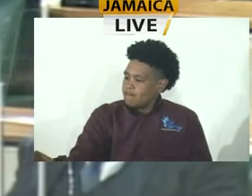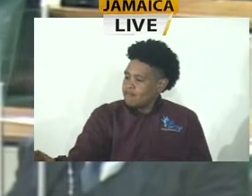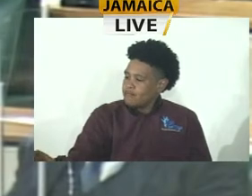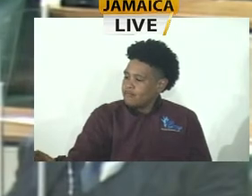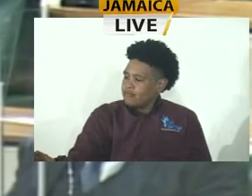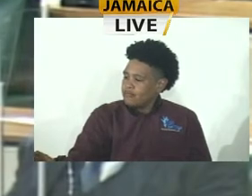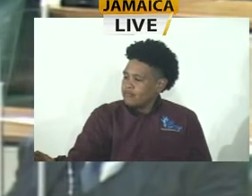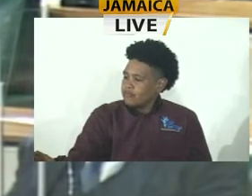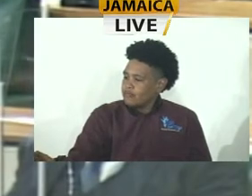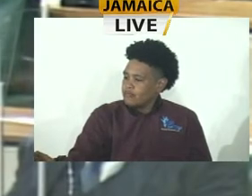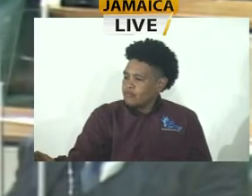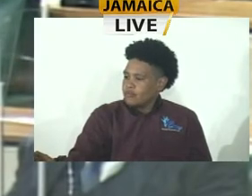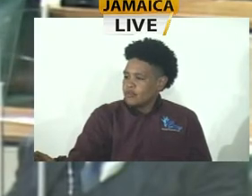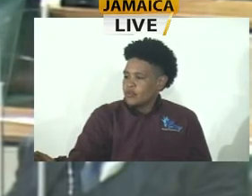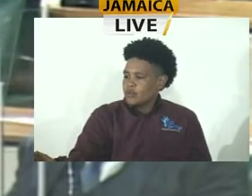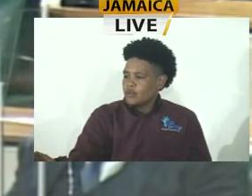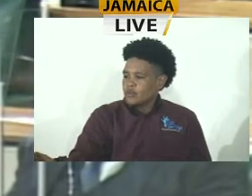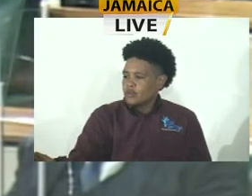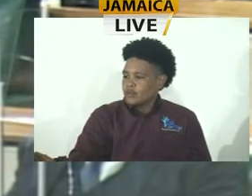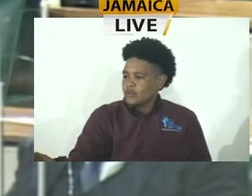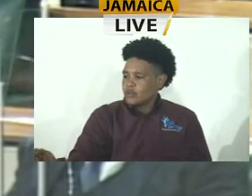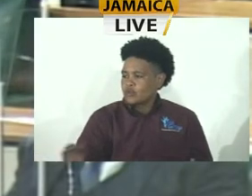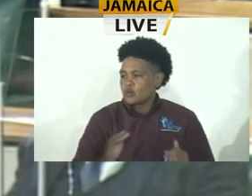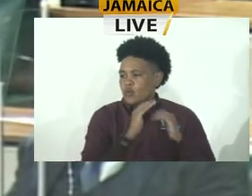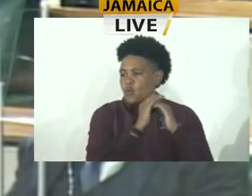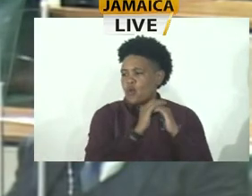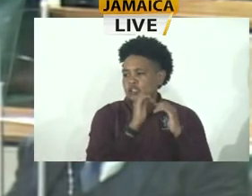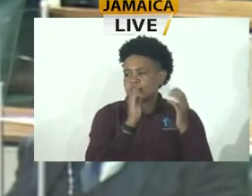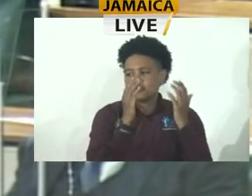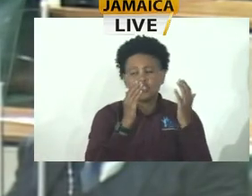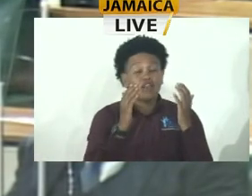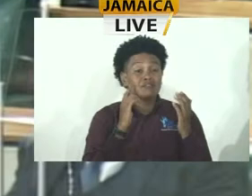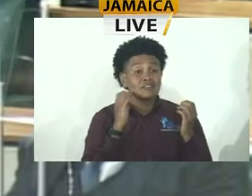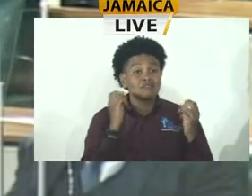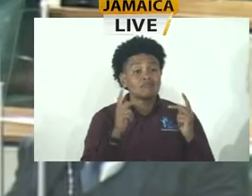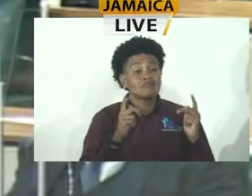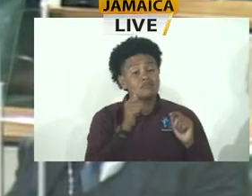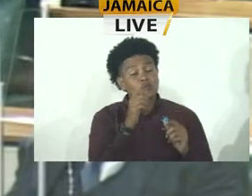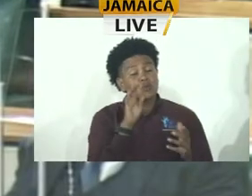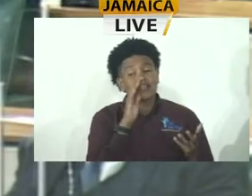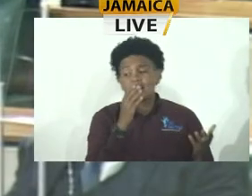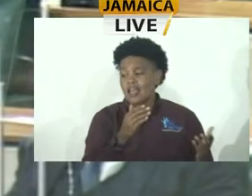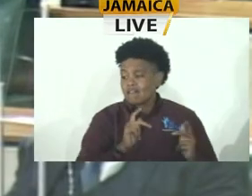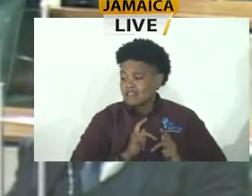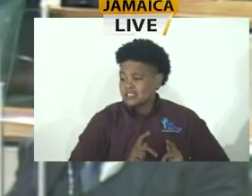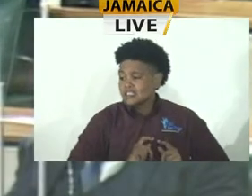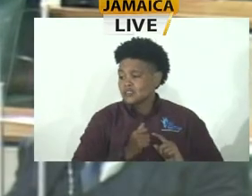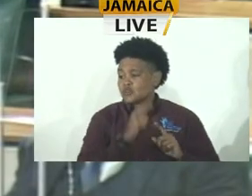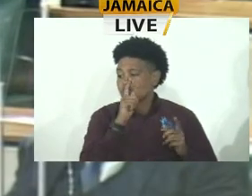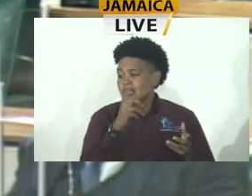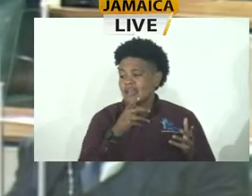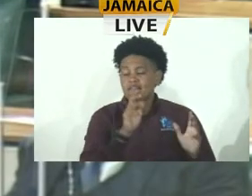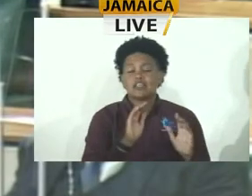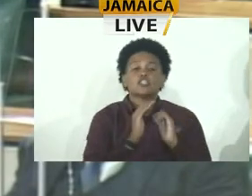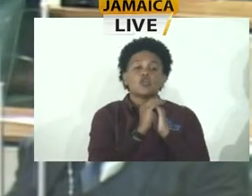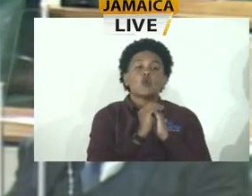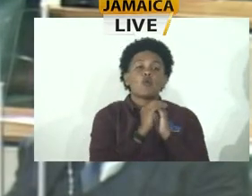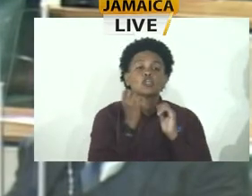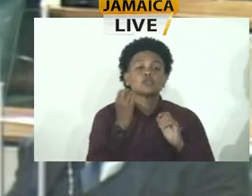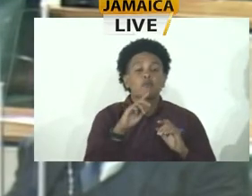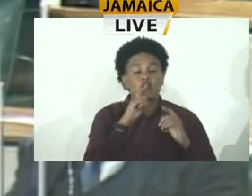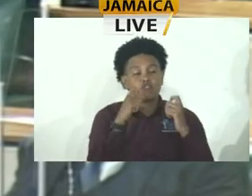worship services madam speaker the maximum number of persons who may be physically present to facilitate worship or